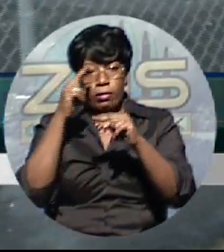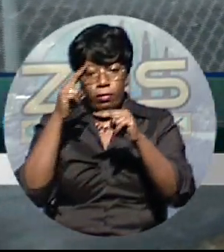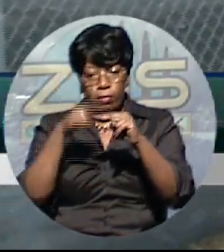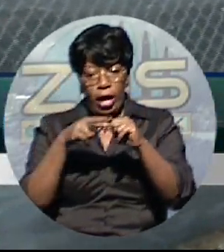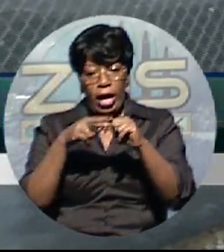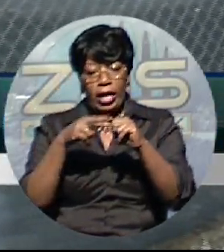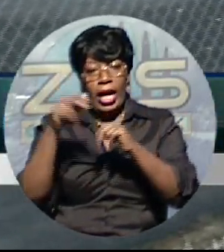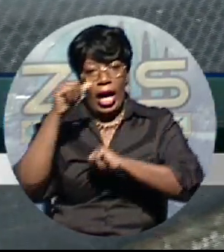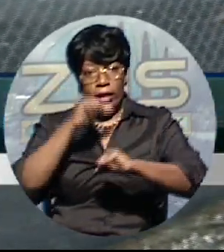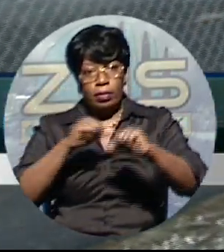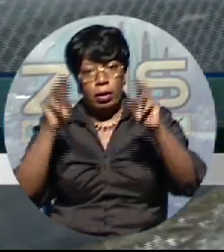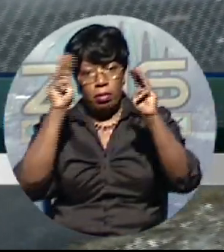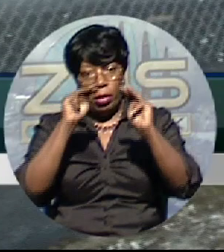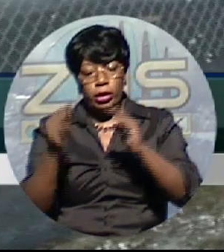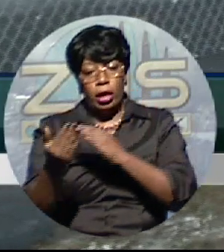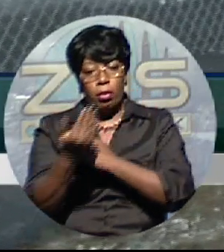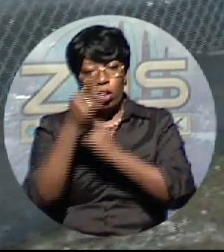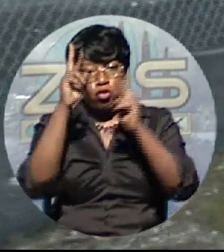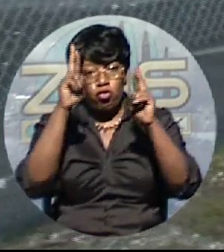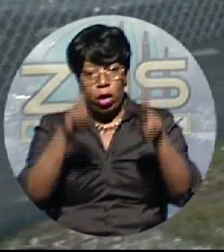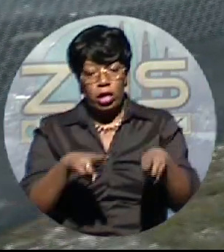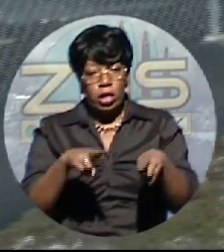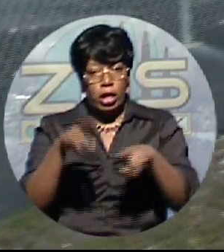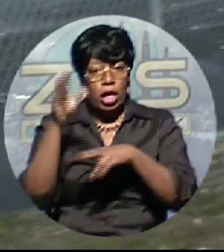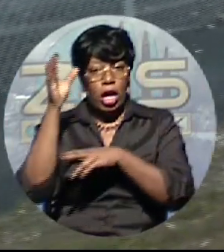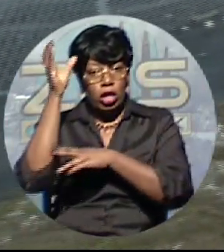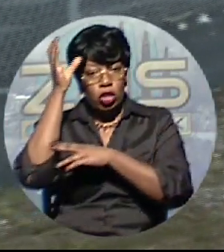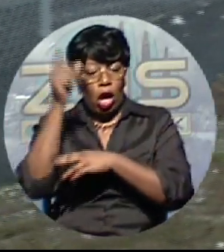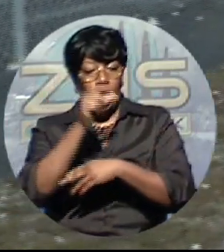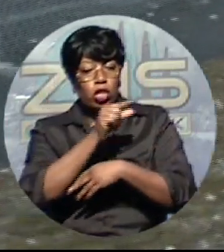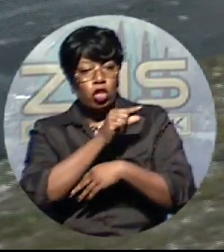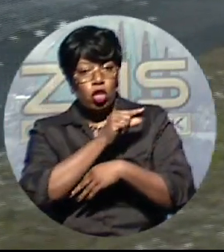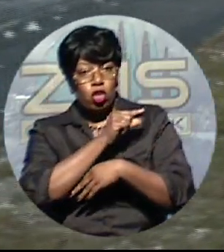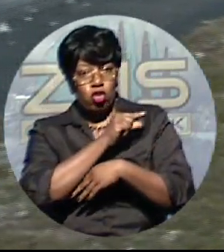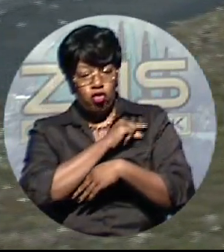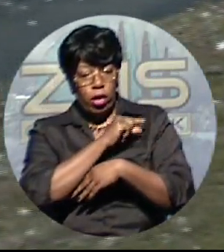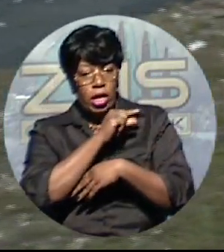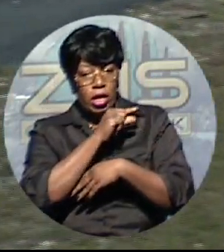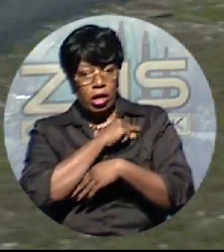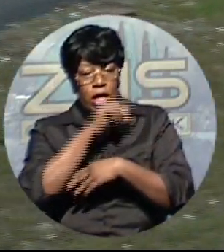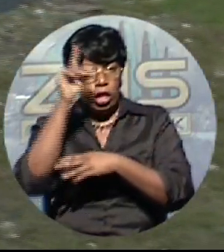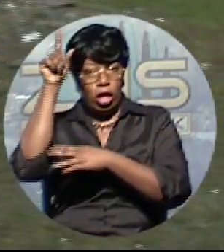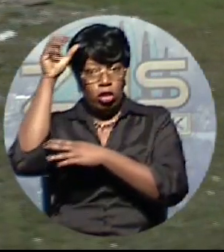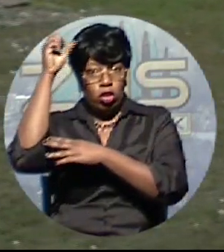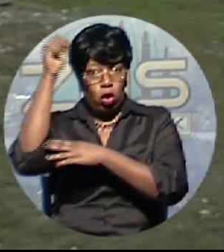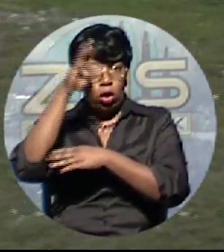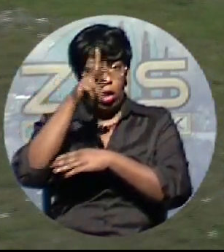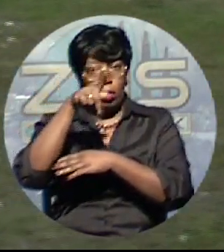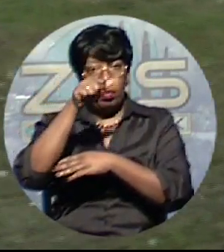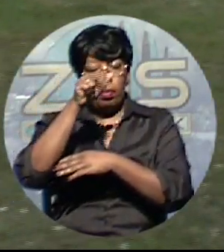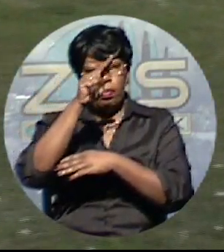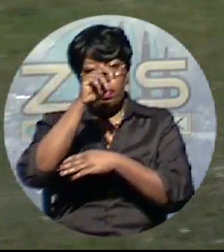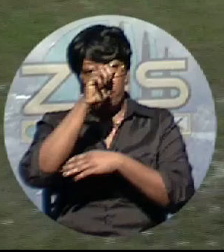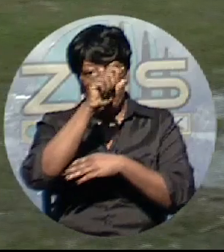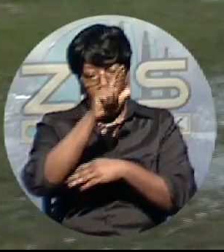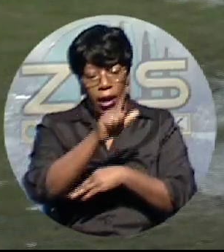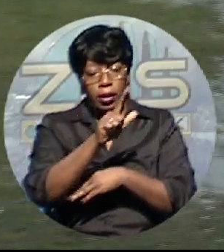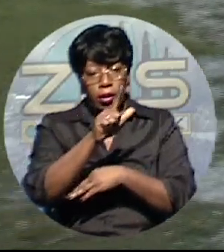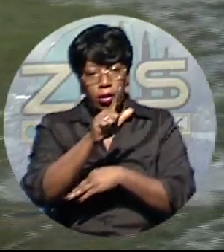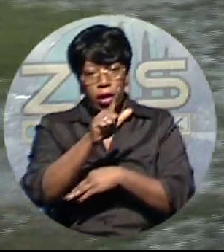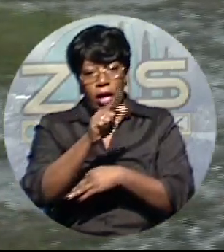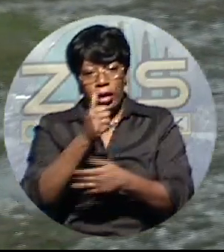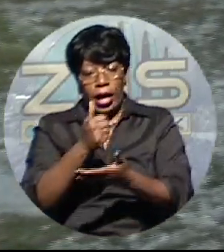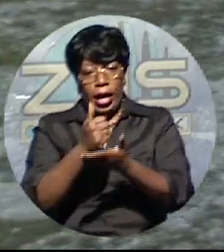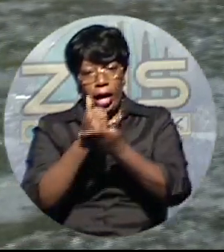activities. But on Monday morning, resident Charles Green discovered that a solar panel worth thousands of dollars and facilitates the lighting fixtures to the